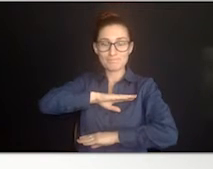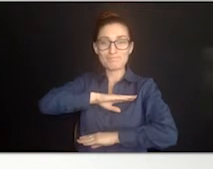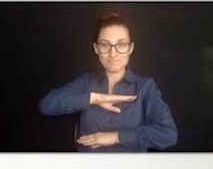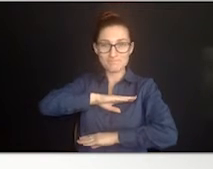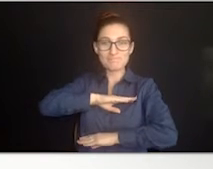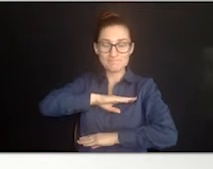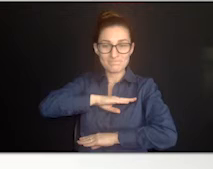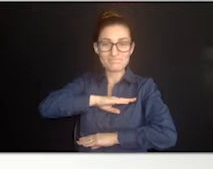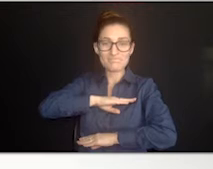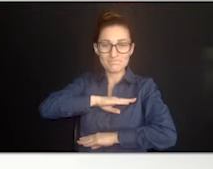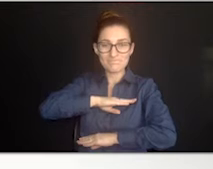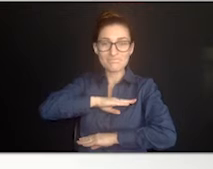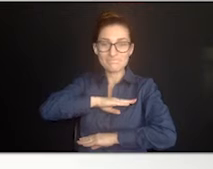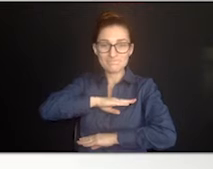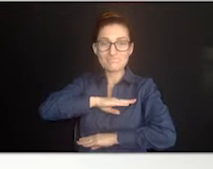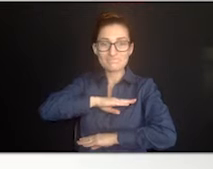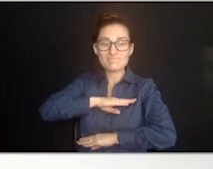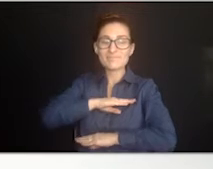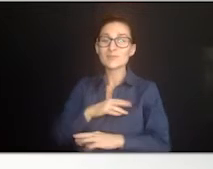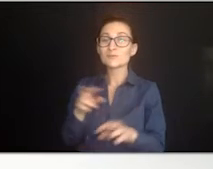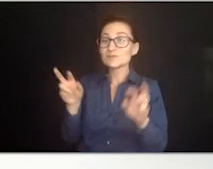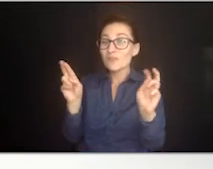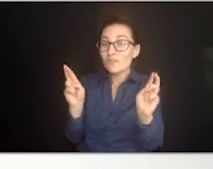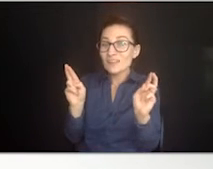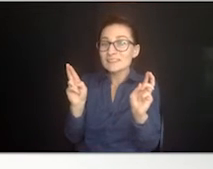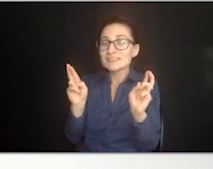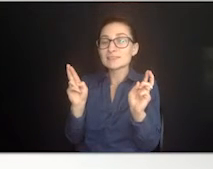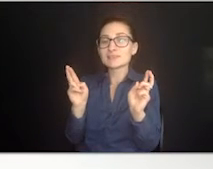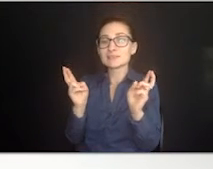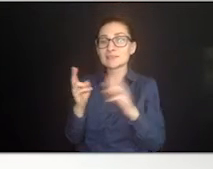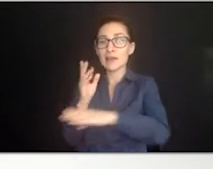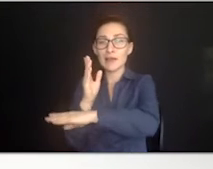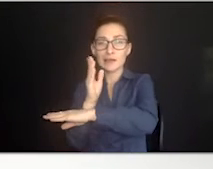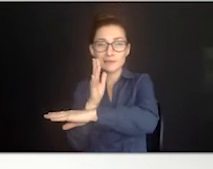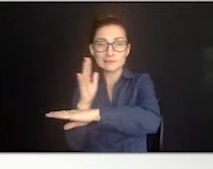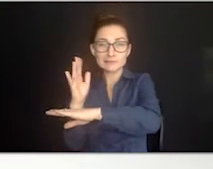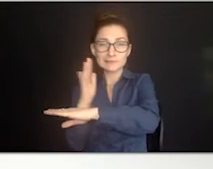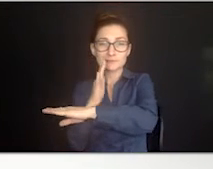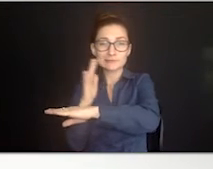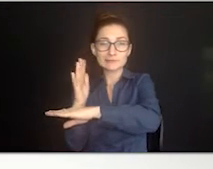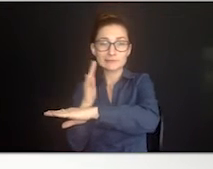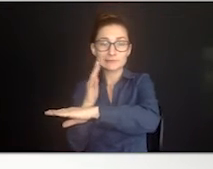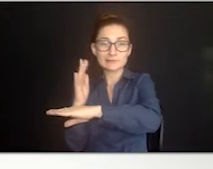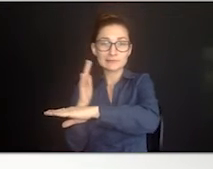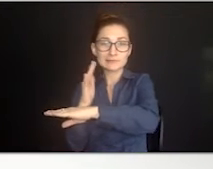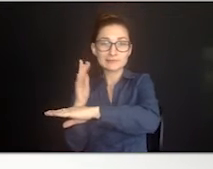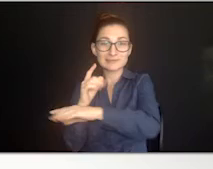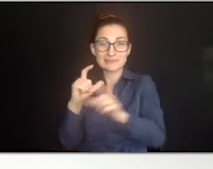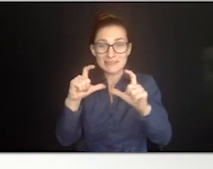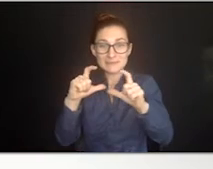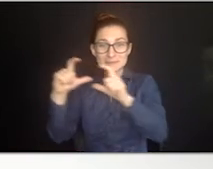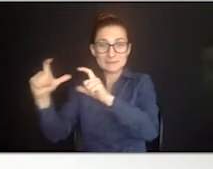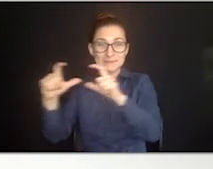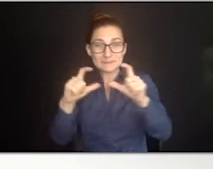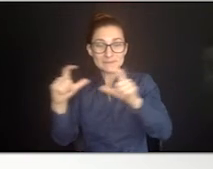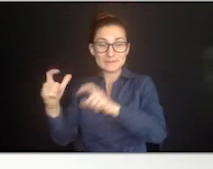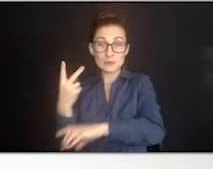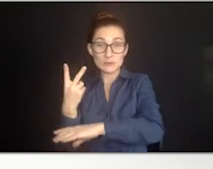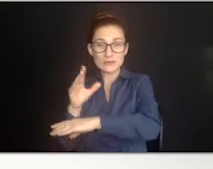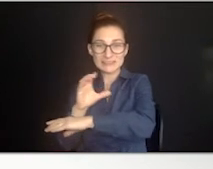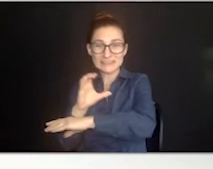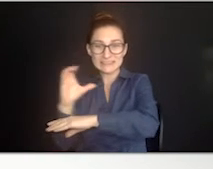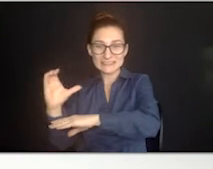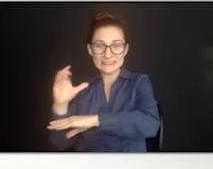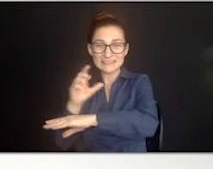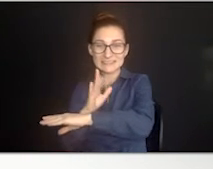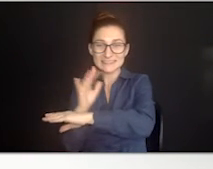is being met. So we're hoping that you're somewhere here, or your child is somewhere here on this continuum. So